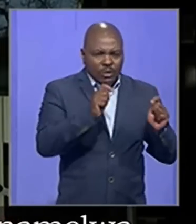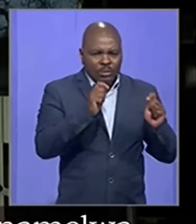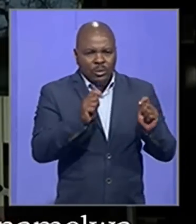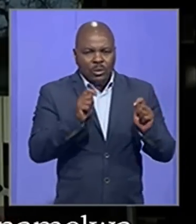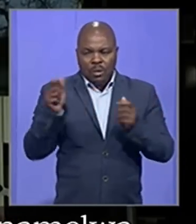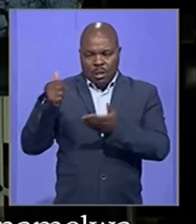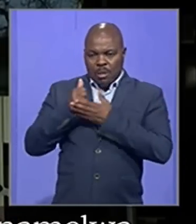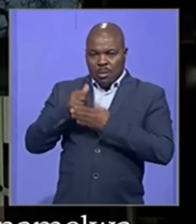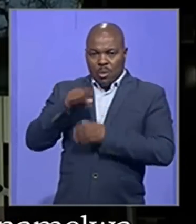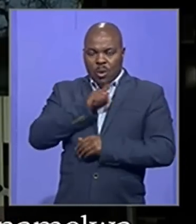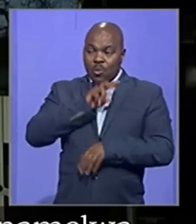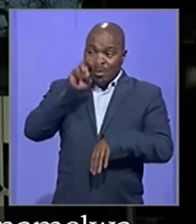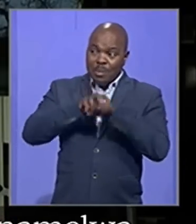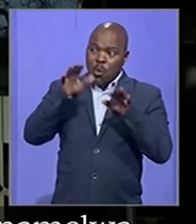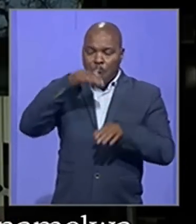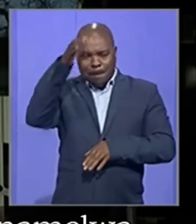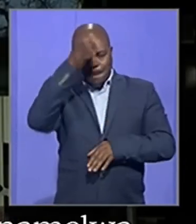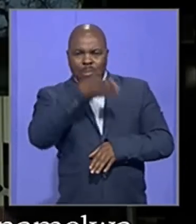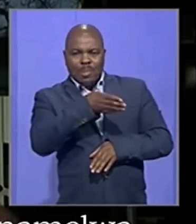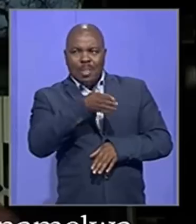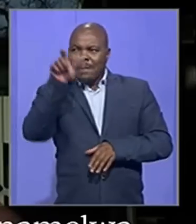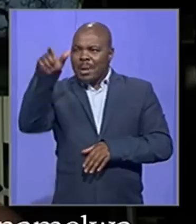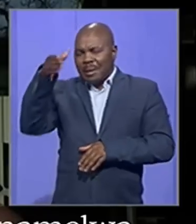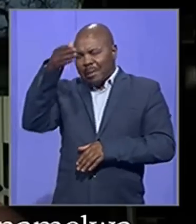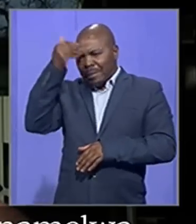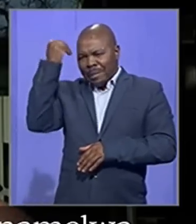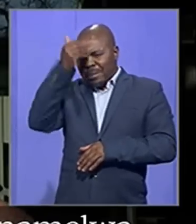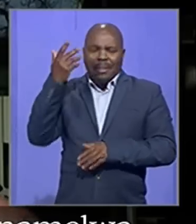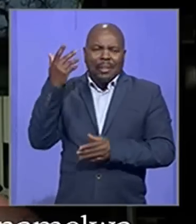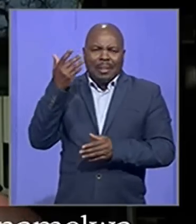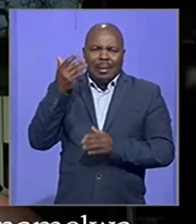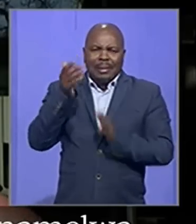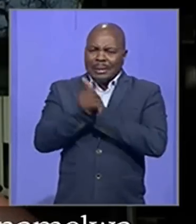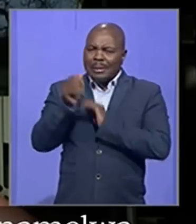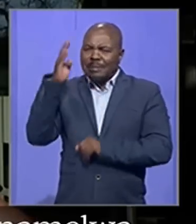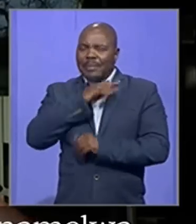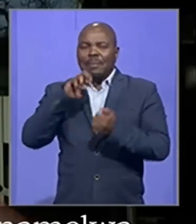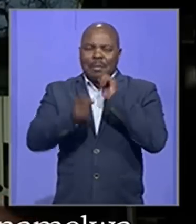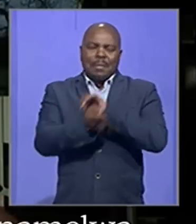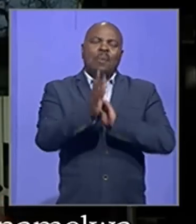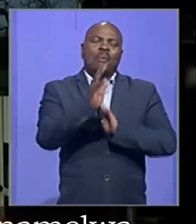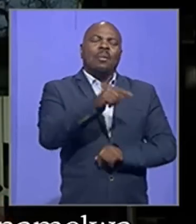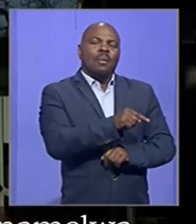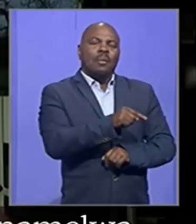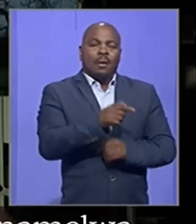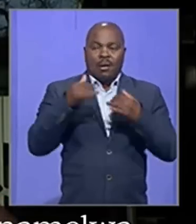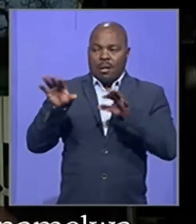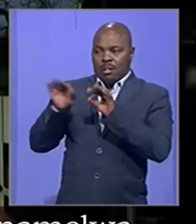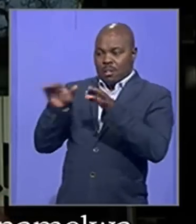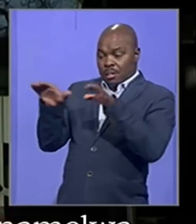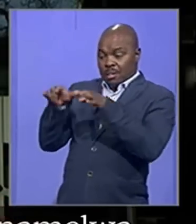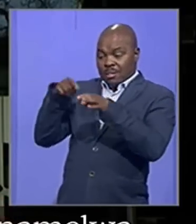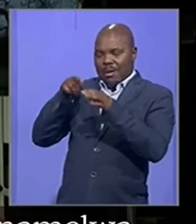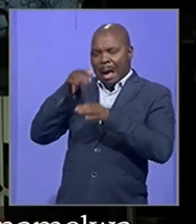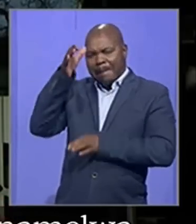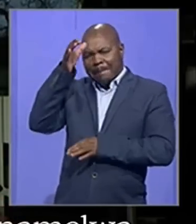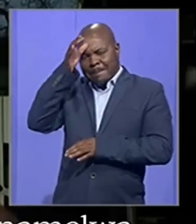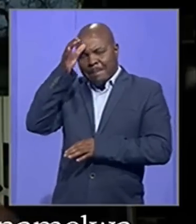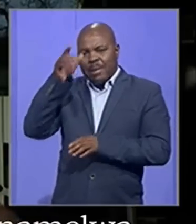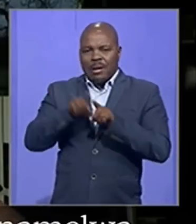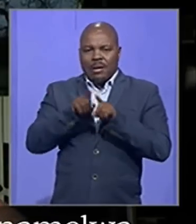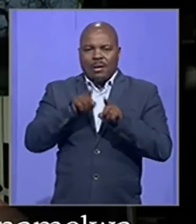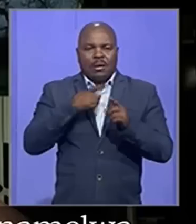batho ba e leng gore ba mo industry ga o tsaya motho e leng gore ga ana maitemogelo gangwe le gape re tlo go na le mathata a ntseng jang jaanong batho ba rona ba e leng gore ke ba supply